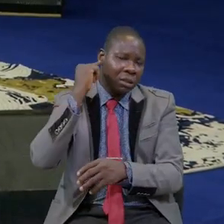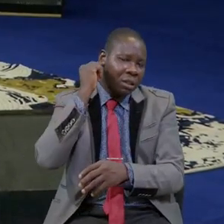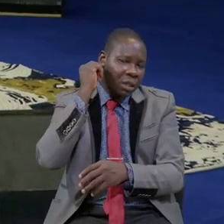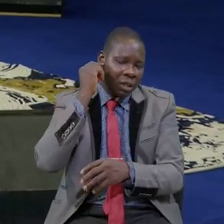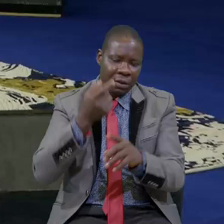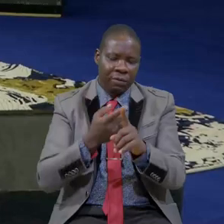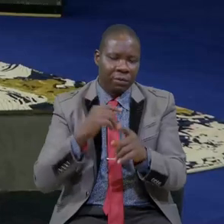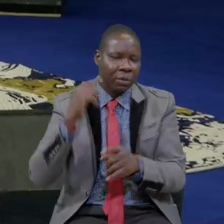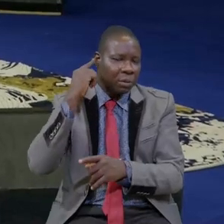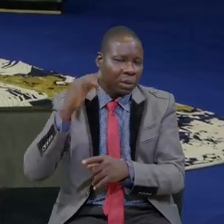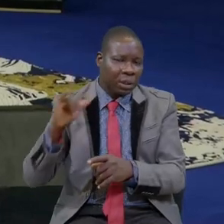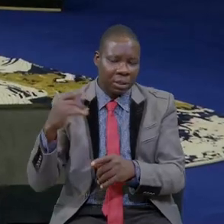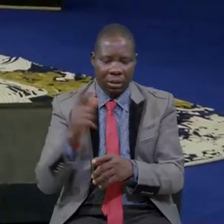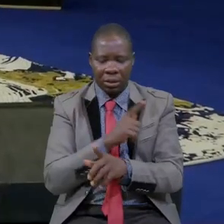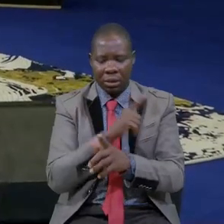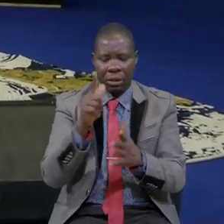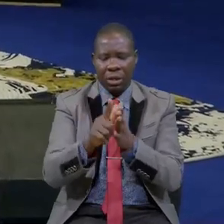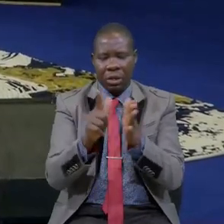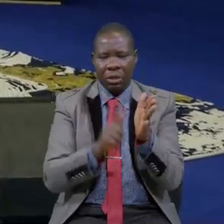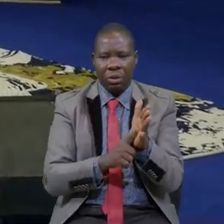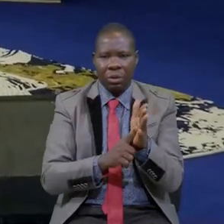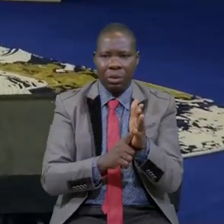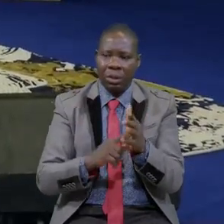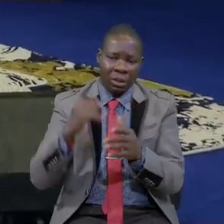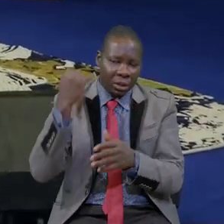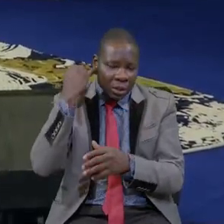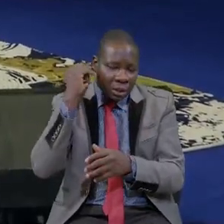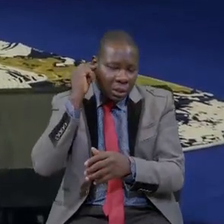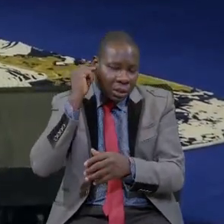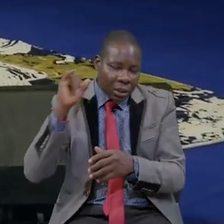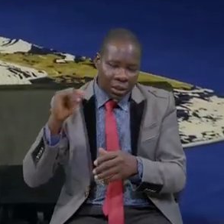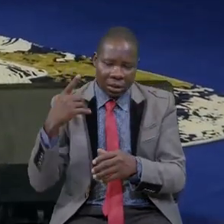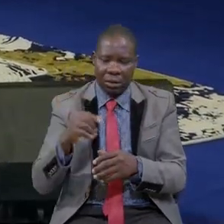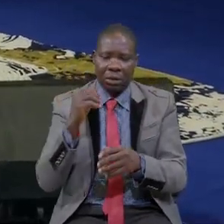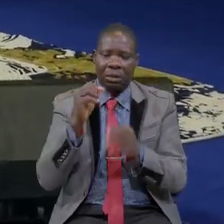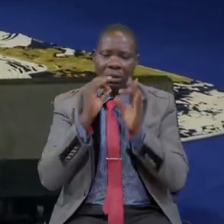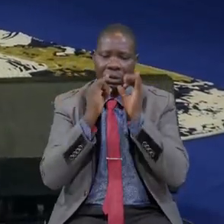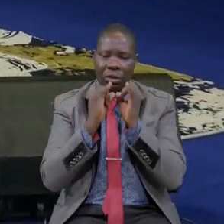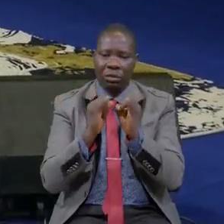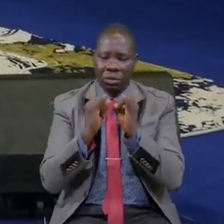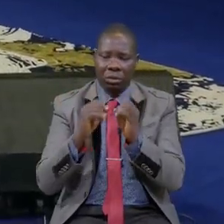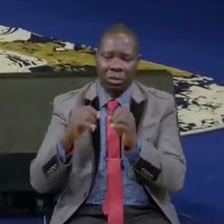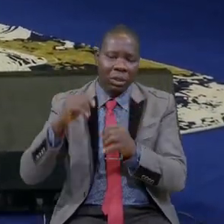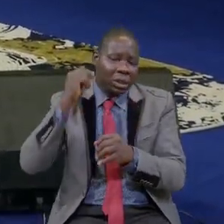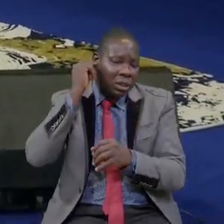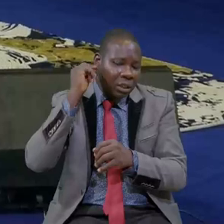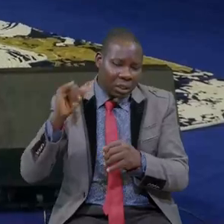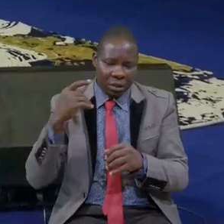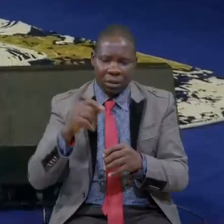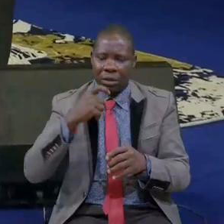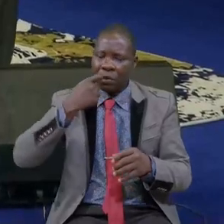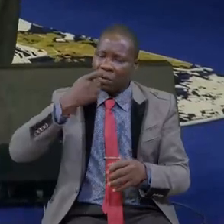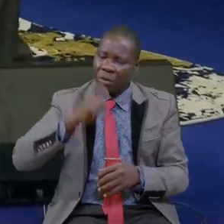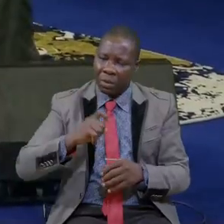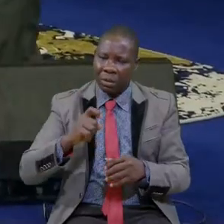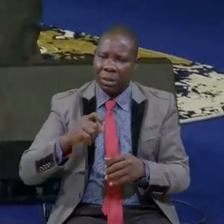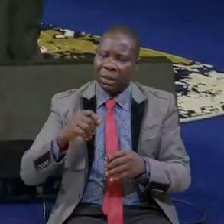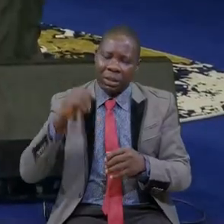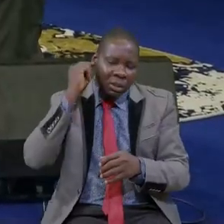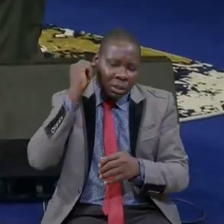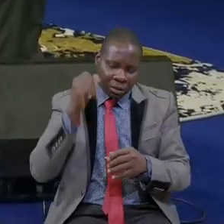hearing the Lord hearing the instruction hearing the Commandments hearing the ways of the Lord even